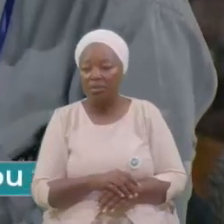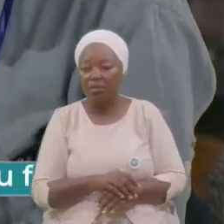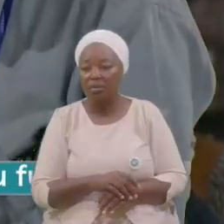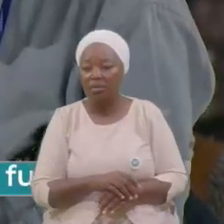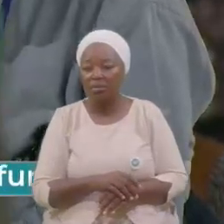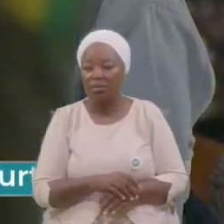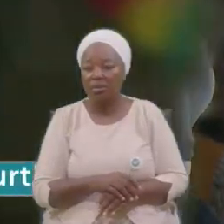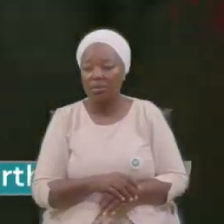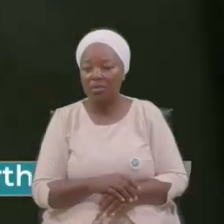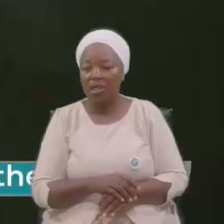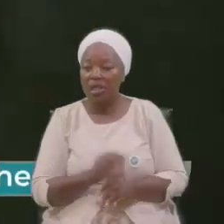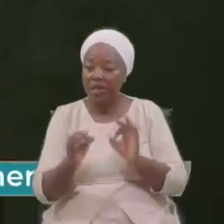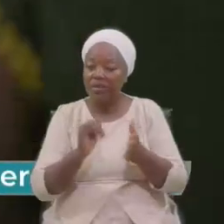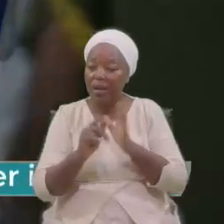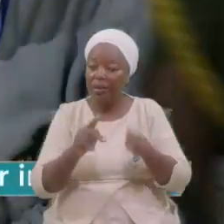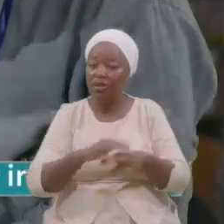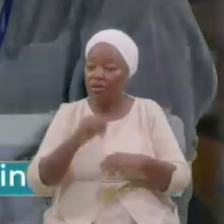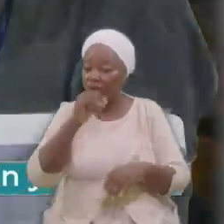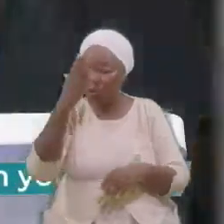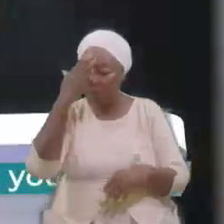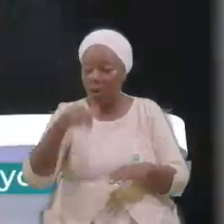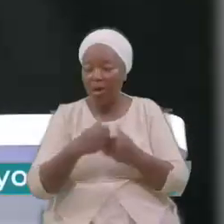clear street address, there must be